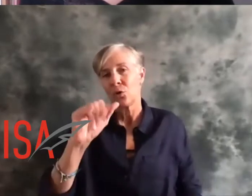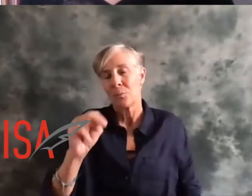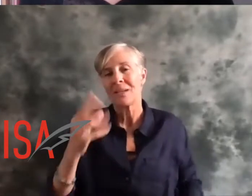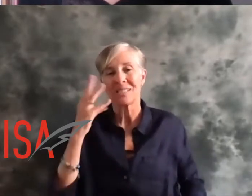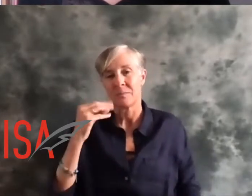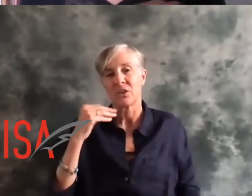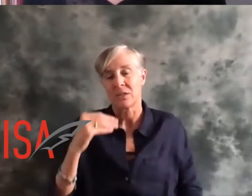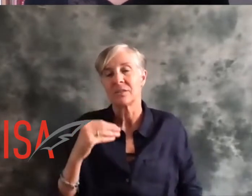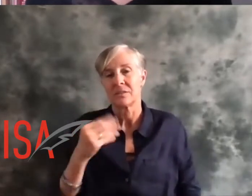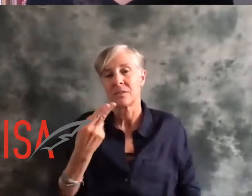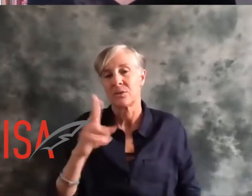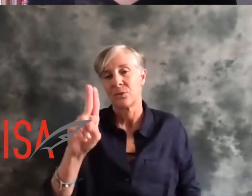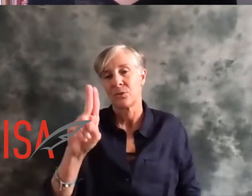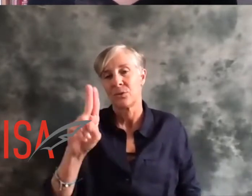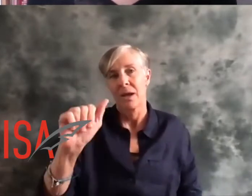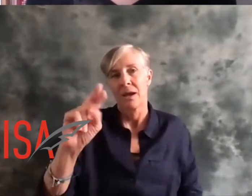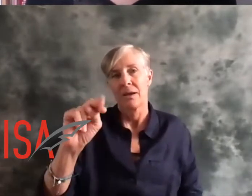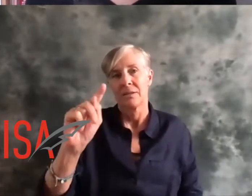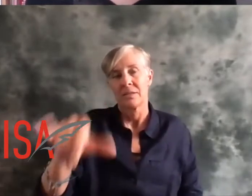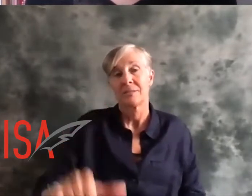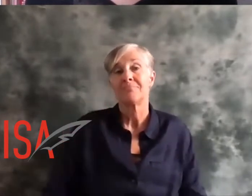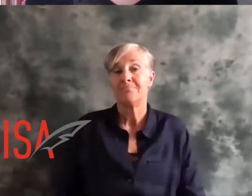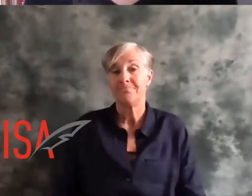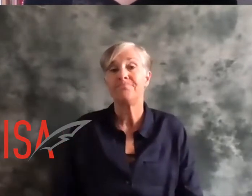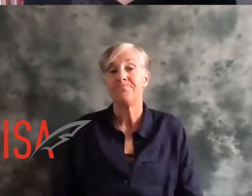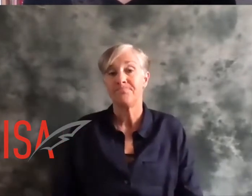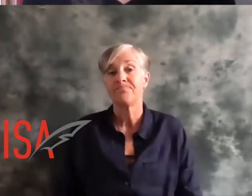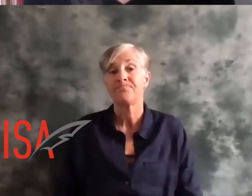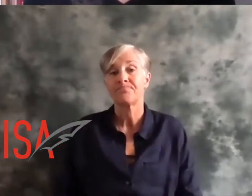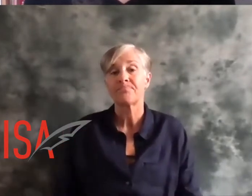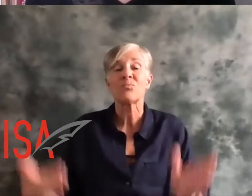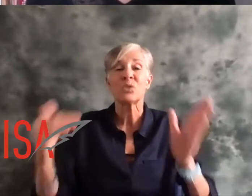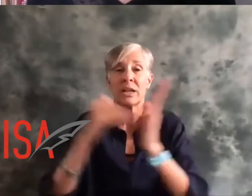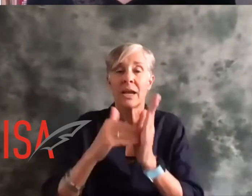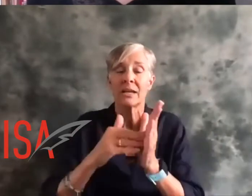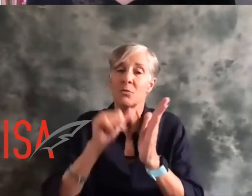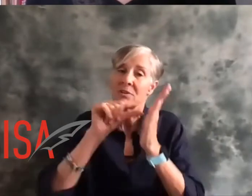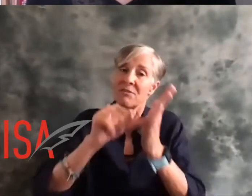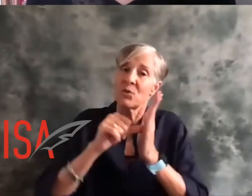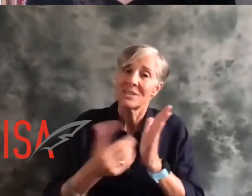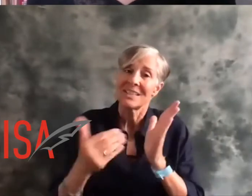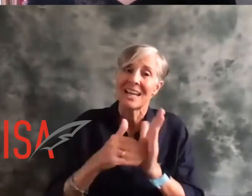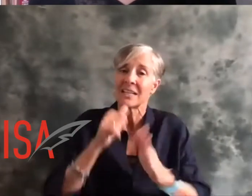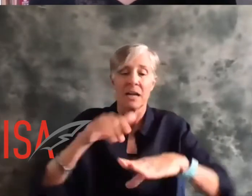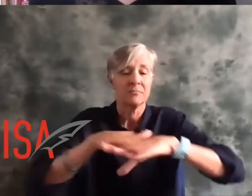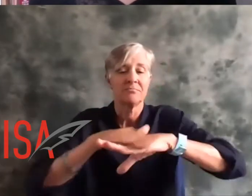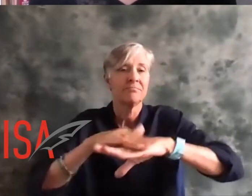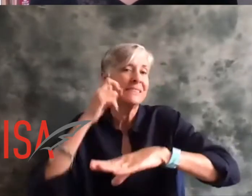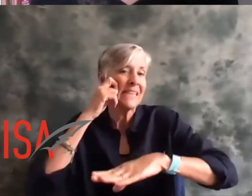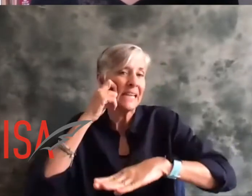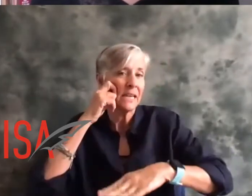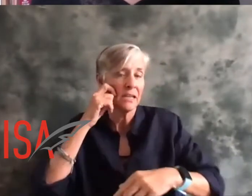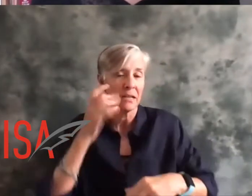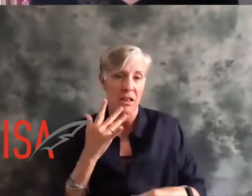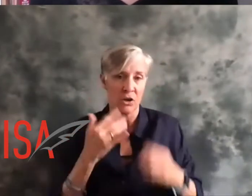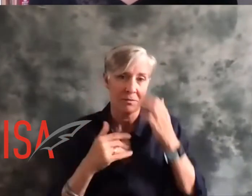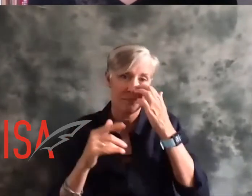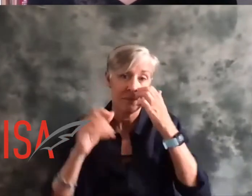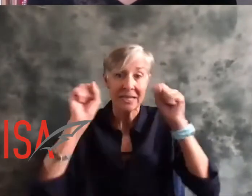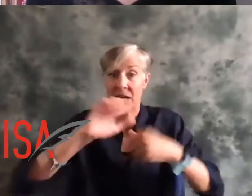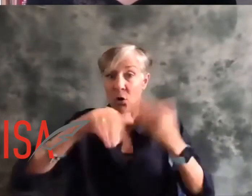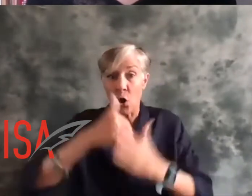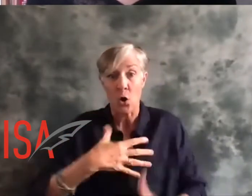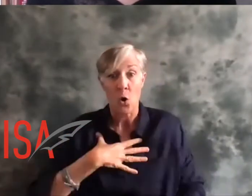that humanity back in. And, and it's like, again, I want to reinforce, it's not skin deep. You can have an all-white